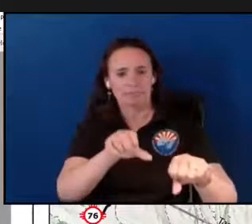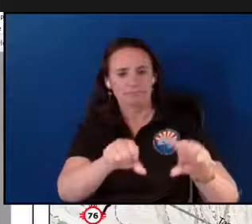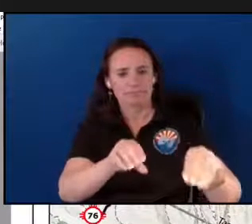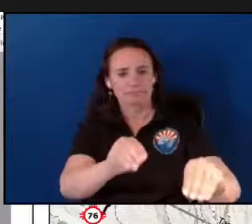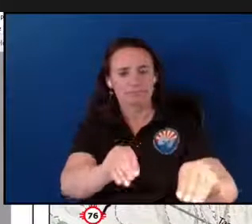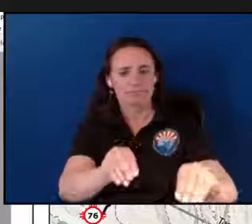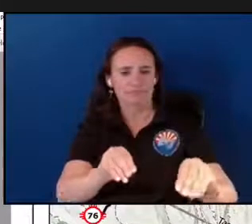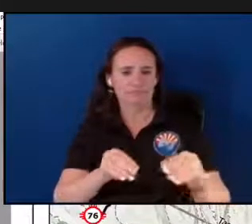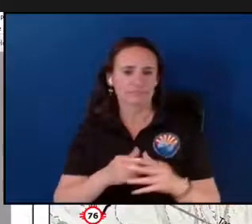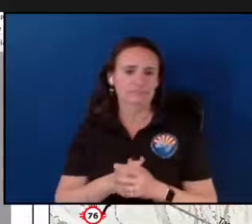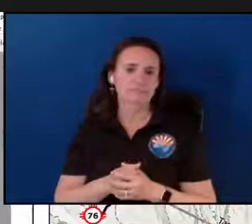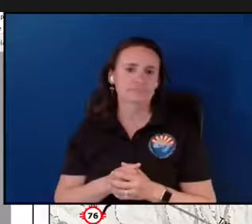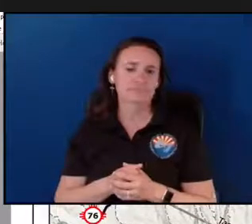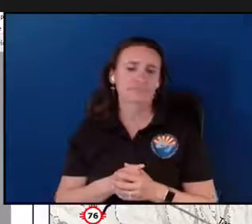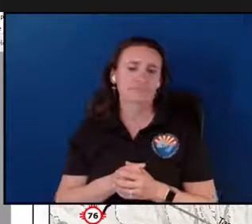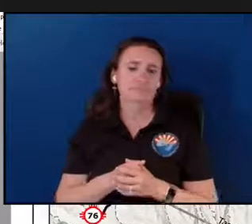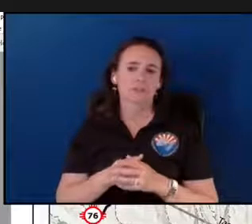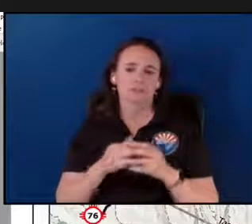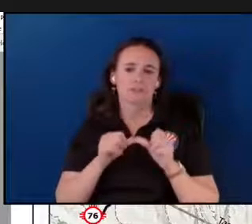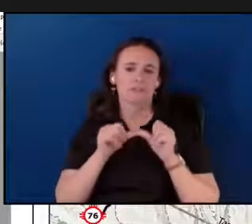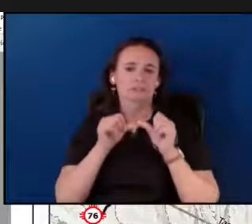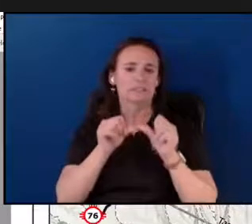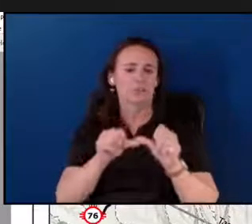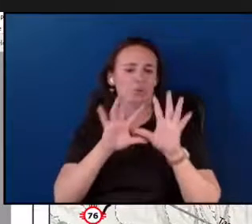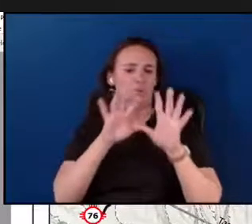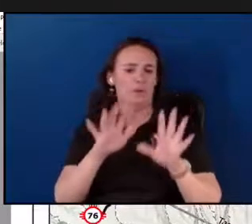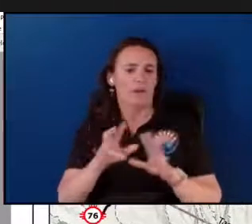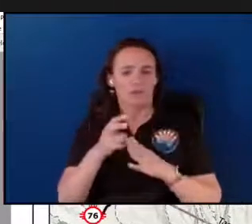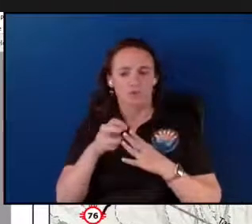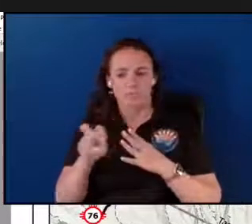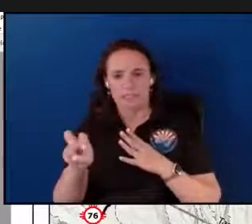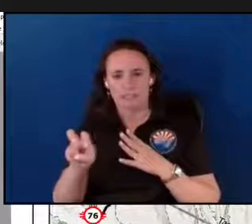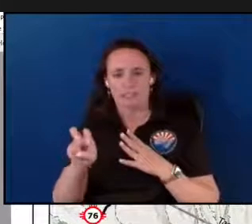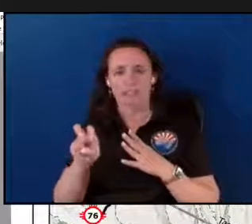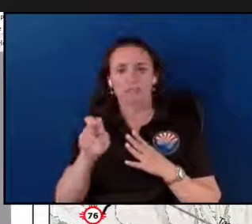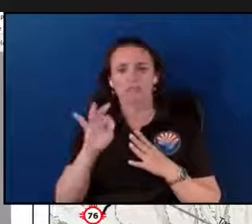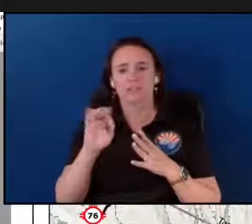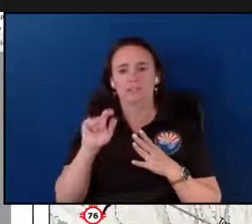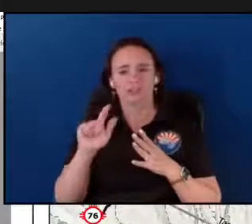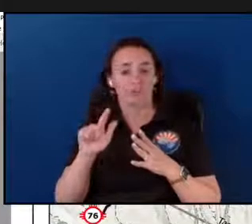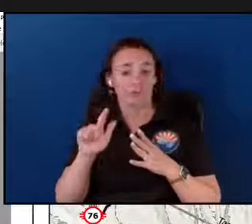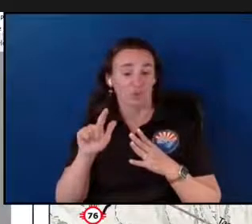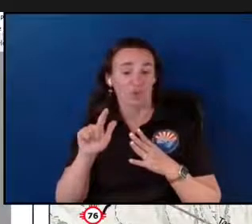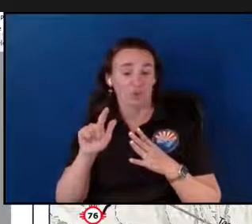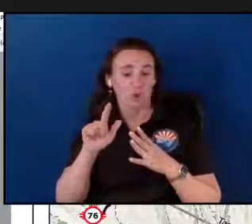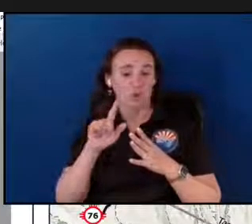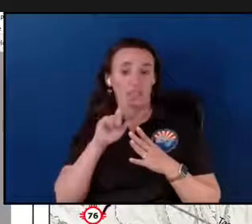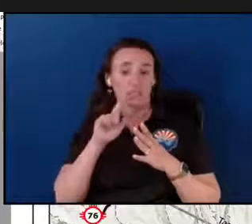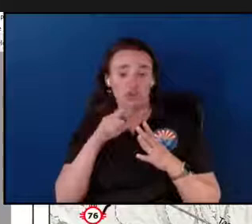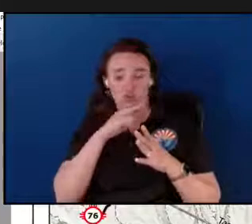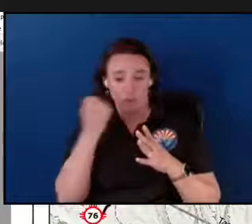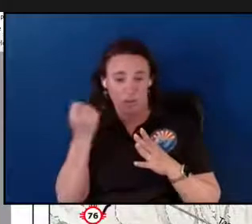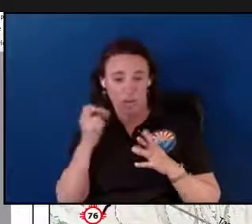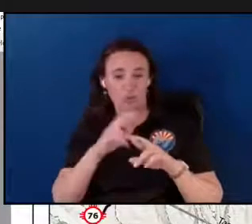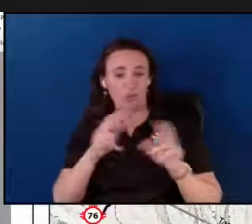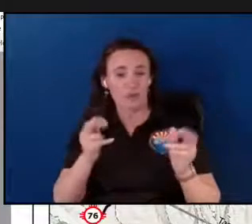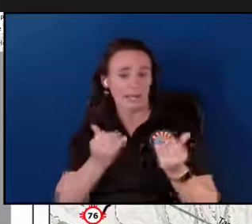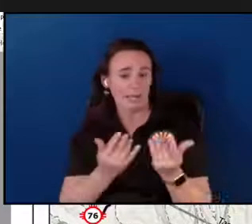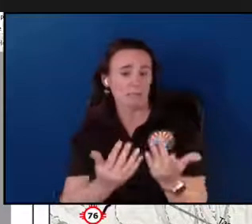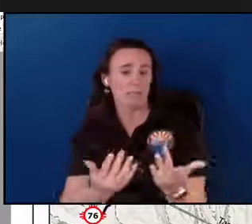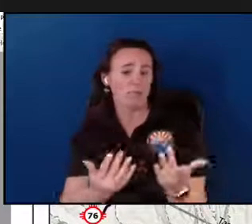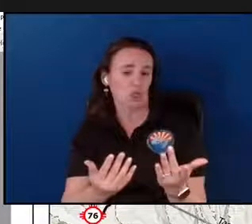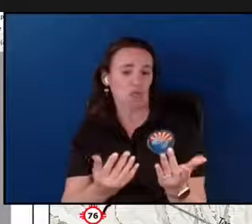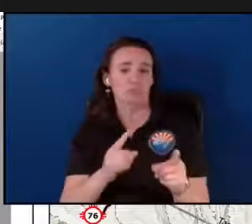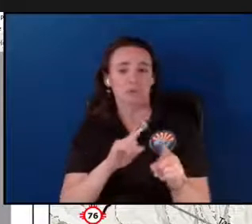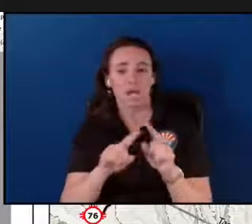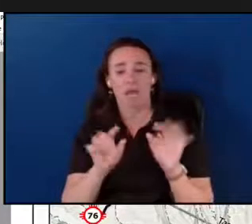the transition. The fuel beds are receptive and ready to burn. The big thing is there'll be the limit on the wind, so I don't think